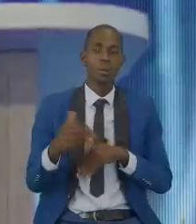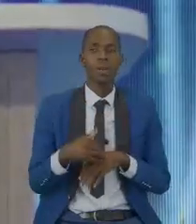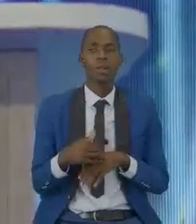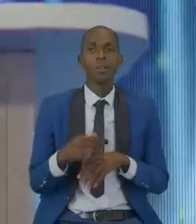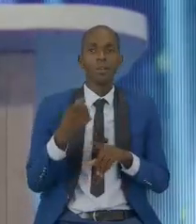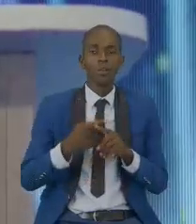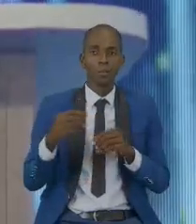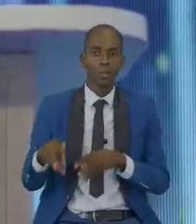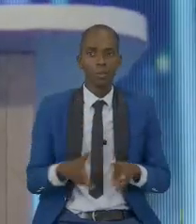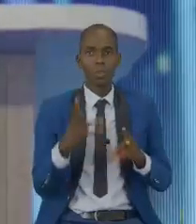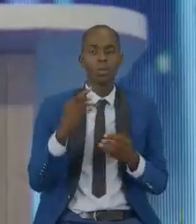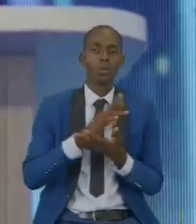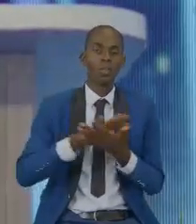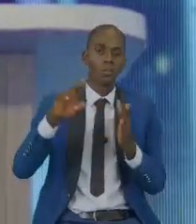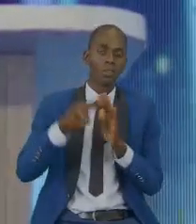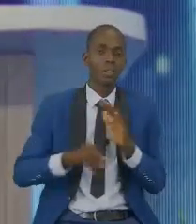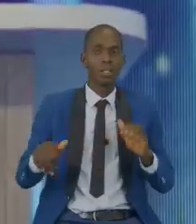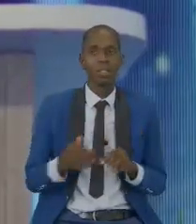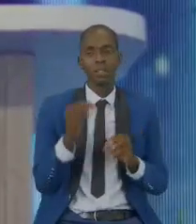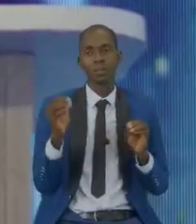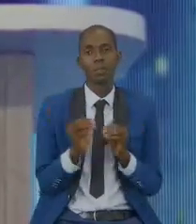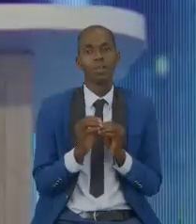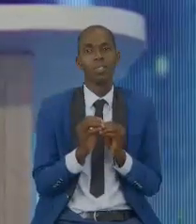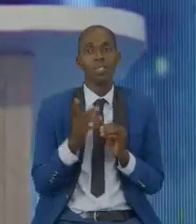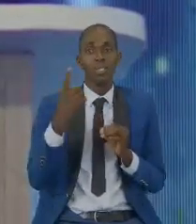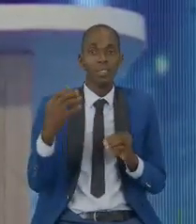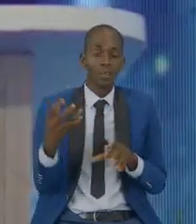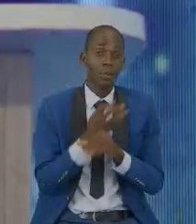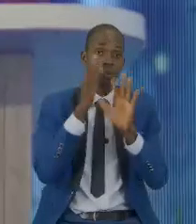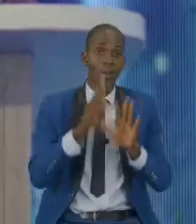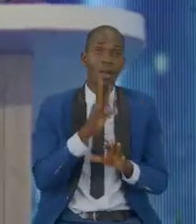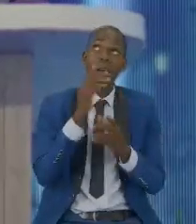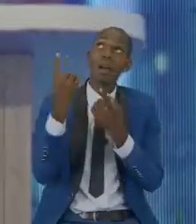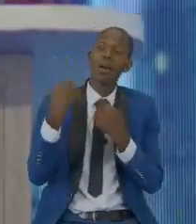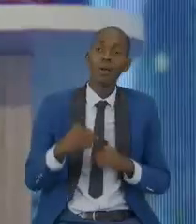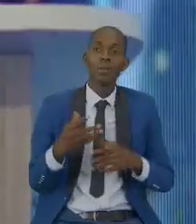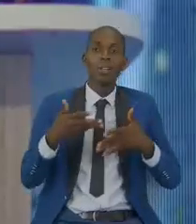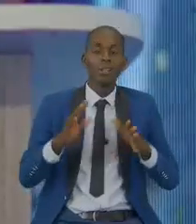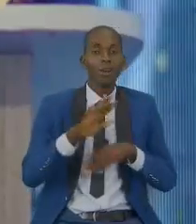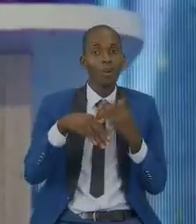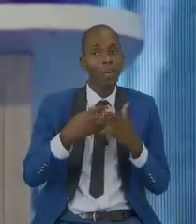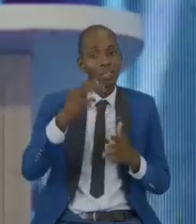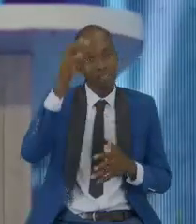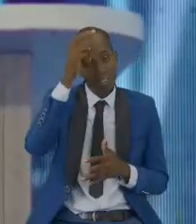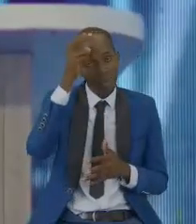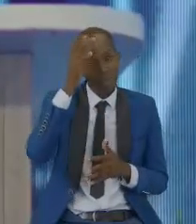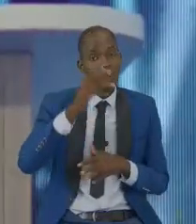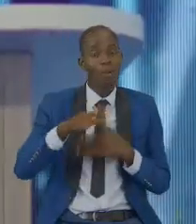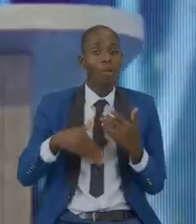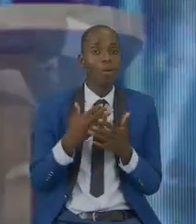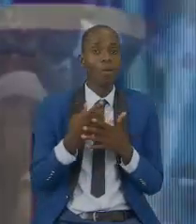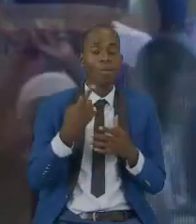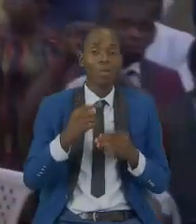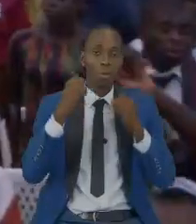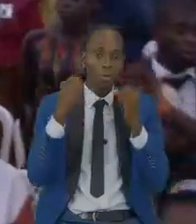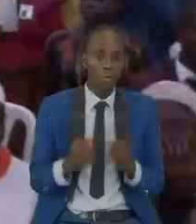of righteousness anymore. The giants are coming. Let all those demons, all those powers,